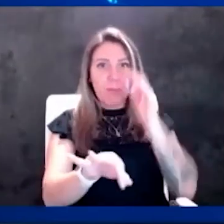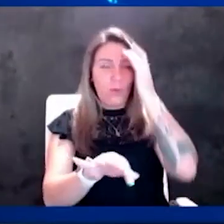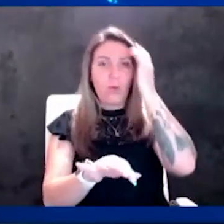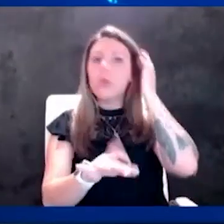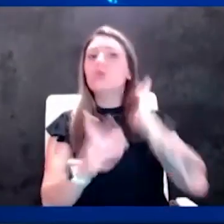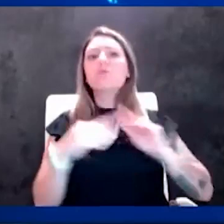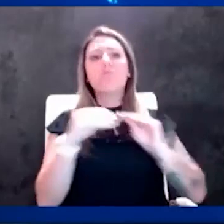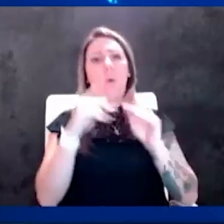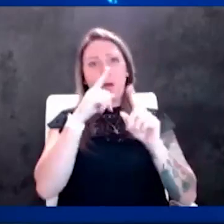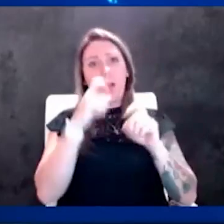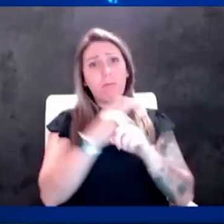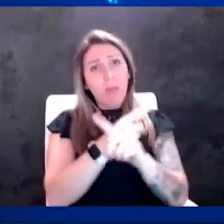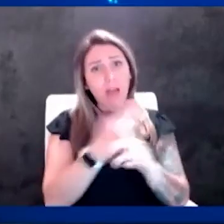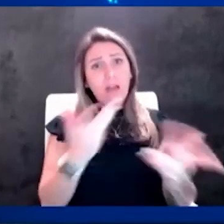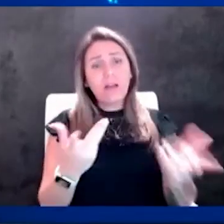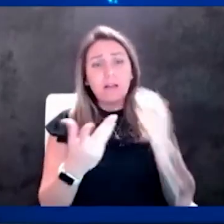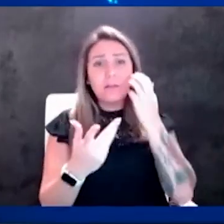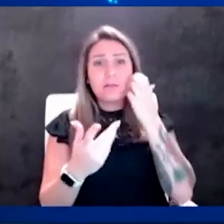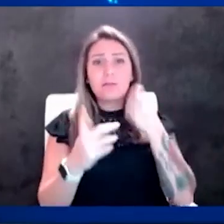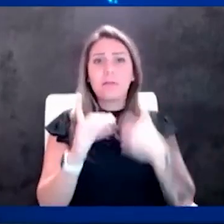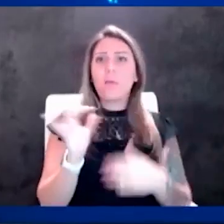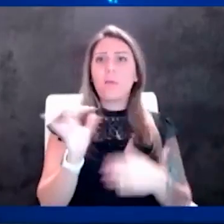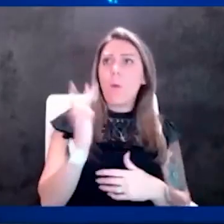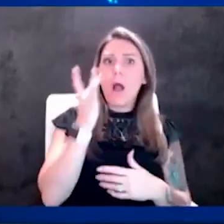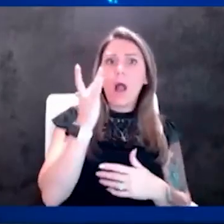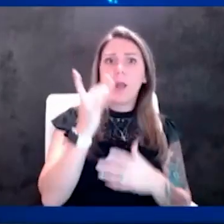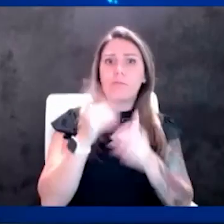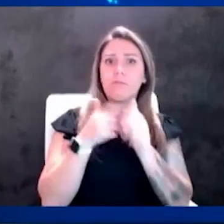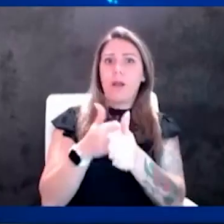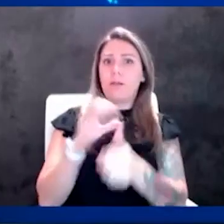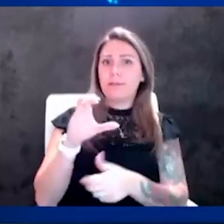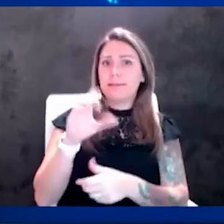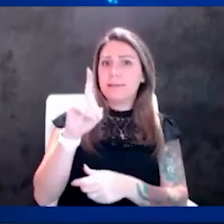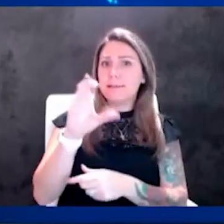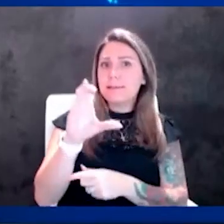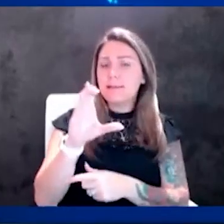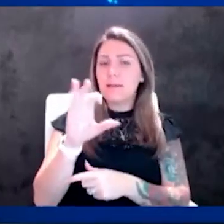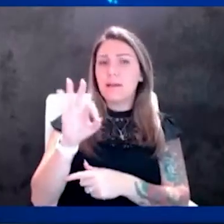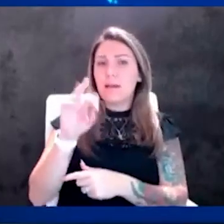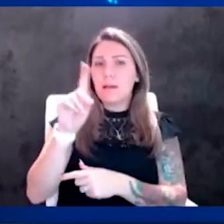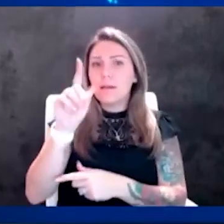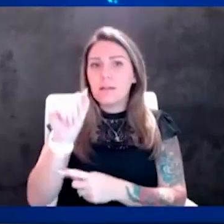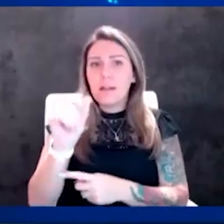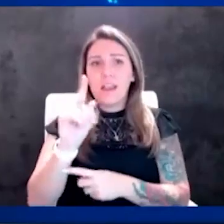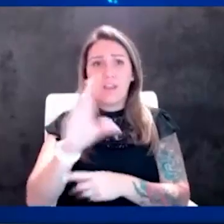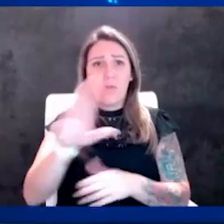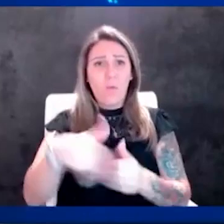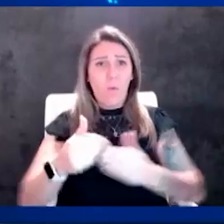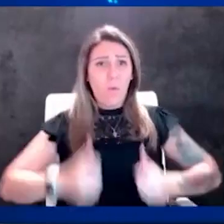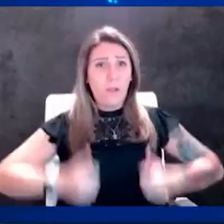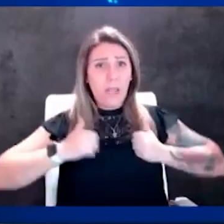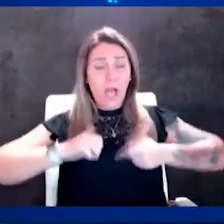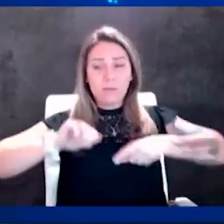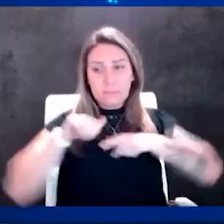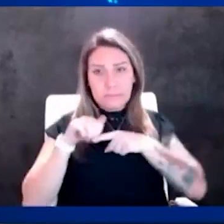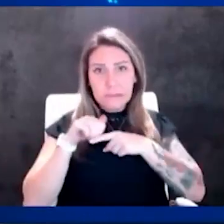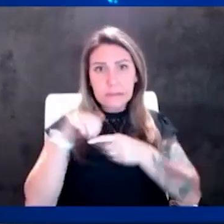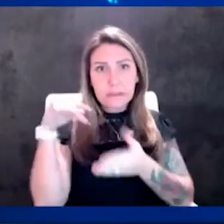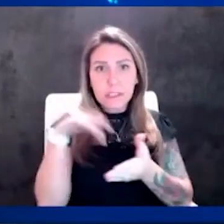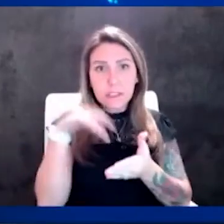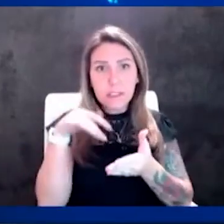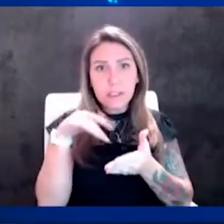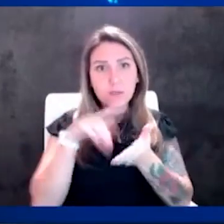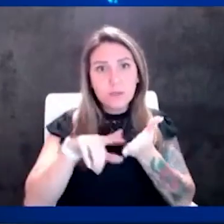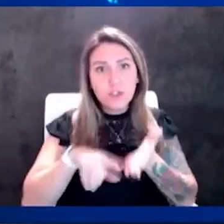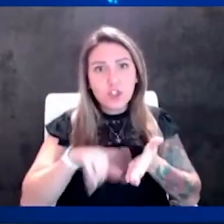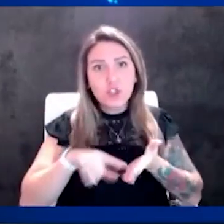why you turn to people like the CDC and the FDA to help it, because you're asking people who have spent their entire lives practicing in this space and trying to figure these